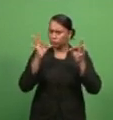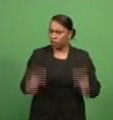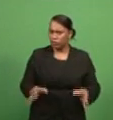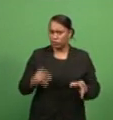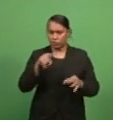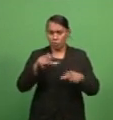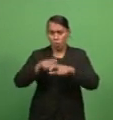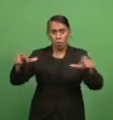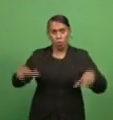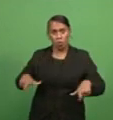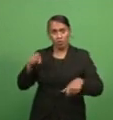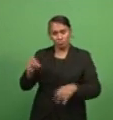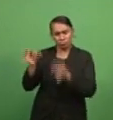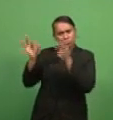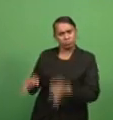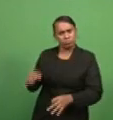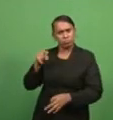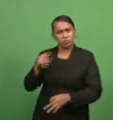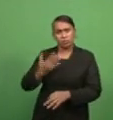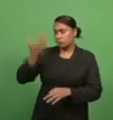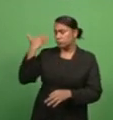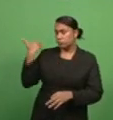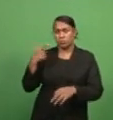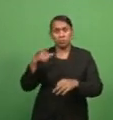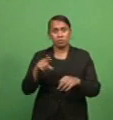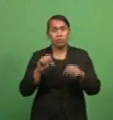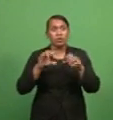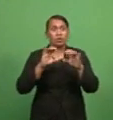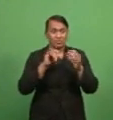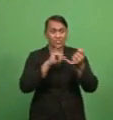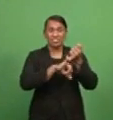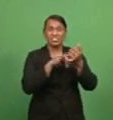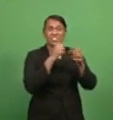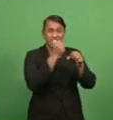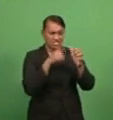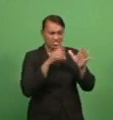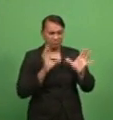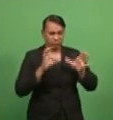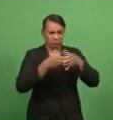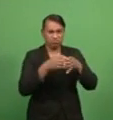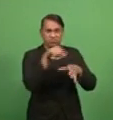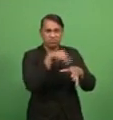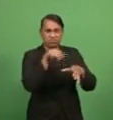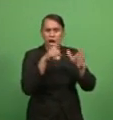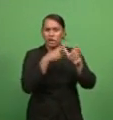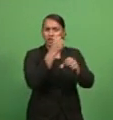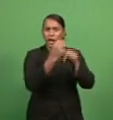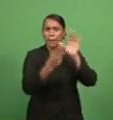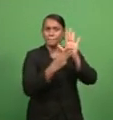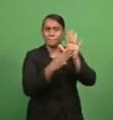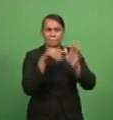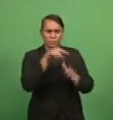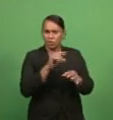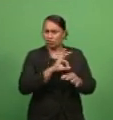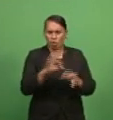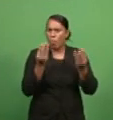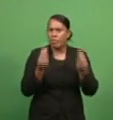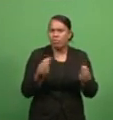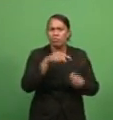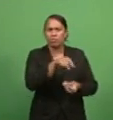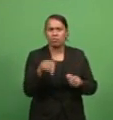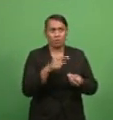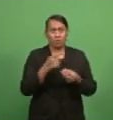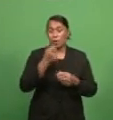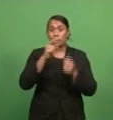the SEDELPA annual general meeting last June was invalid. Party leader Sitiveni Rumbuka has released a statement urging